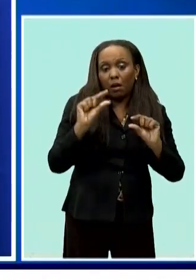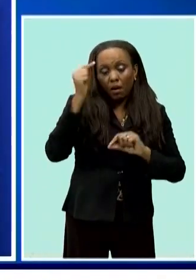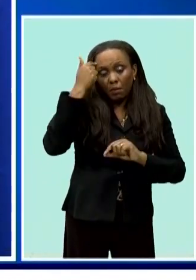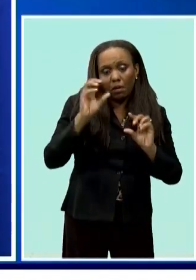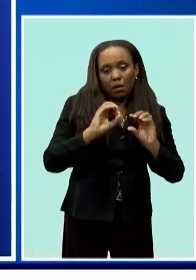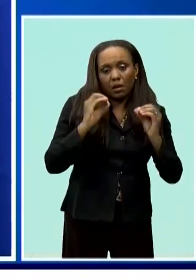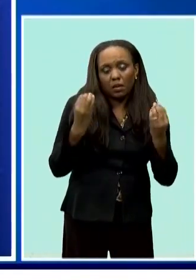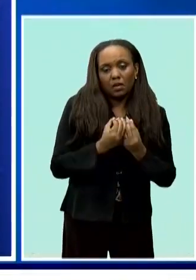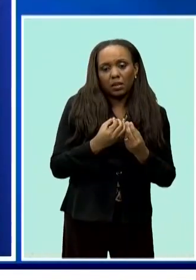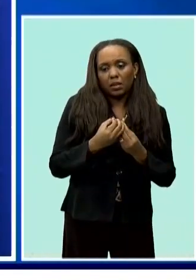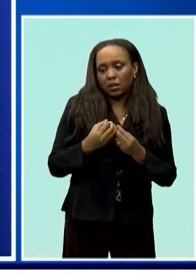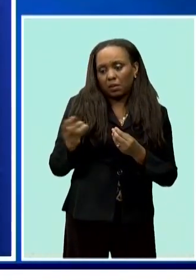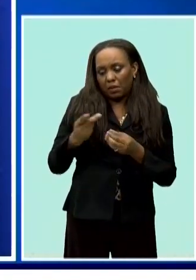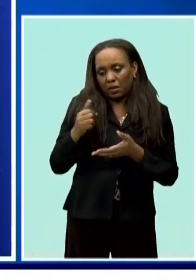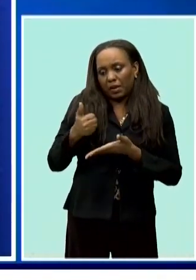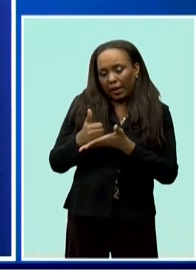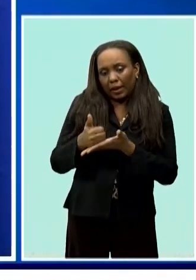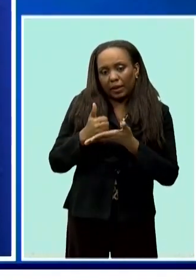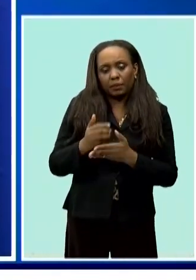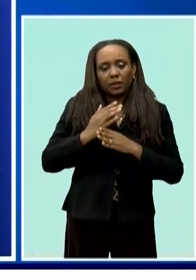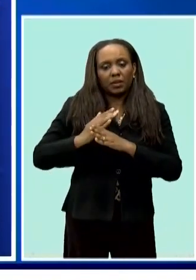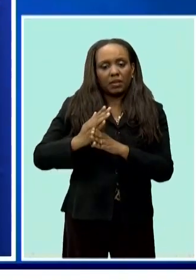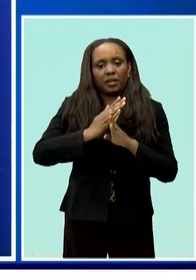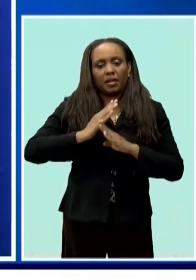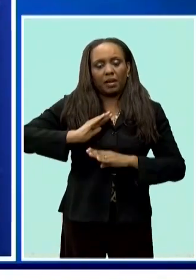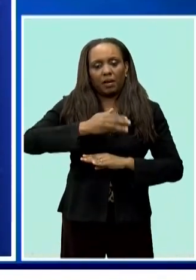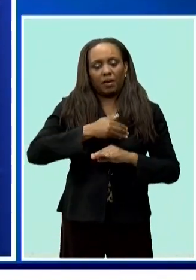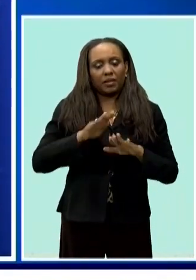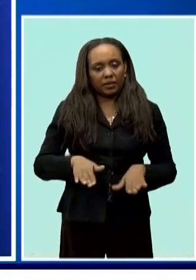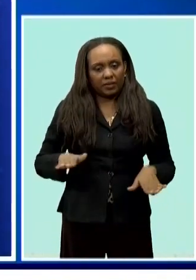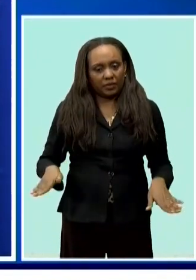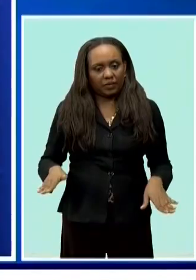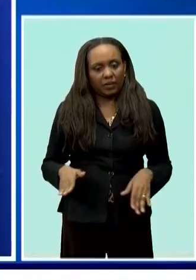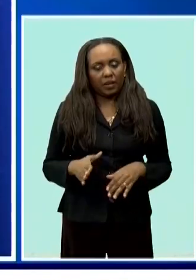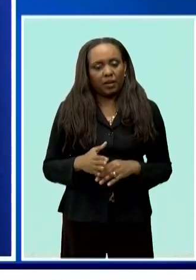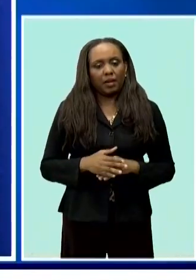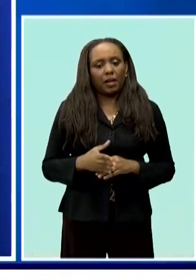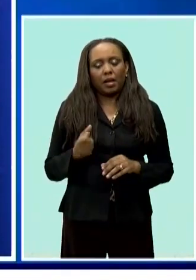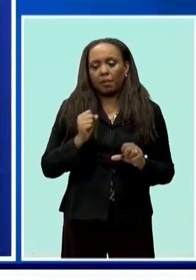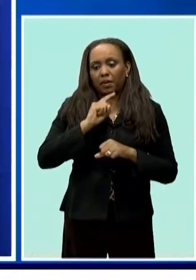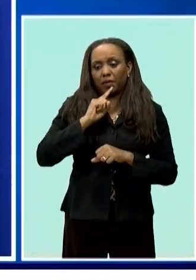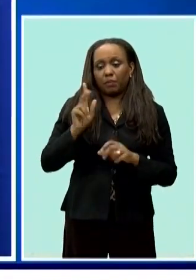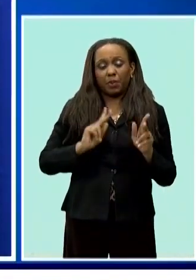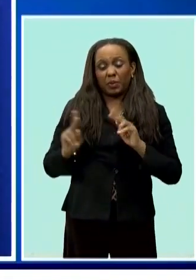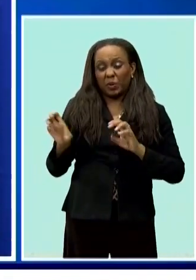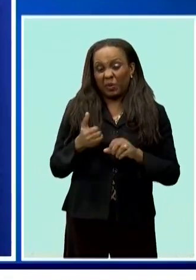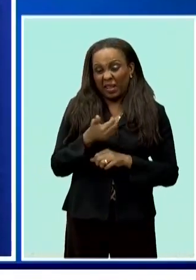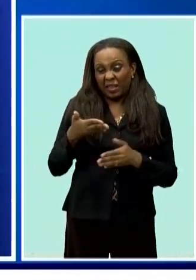This exponential rise and exploitation in crime of our children and our youth is a social